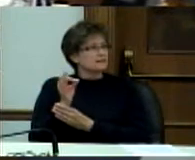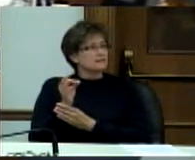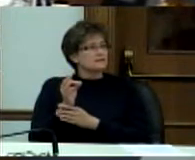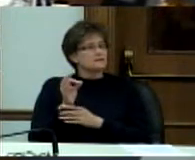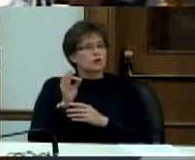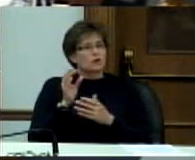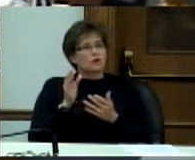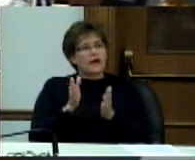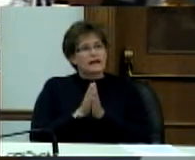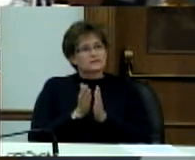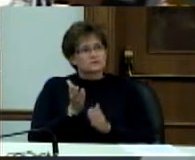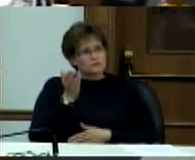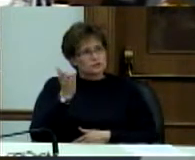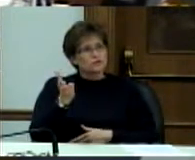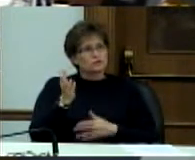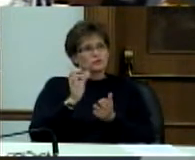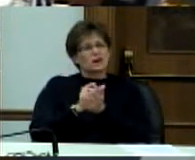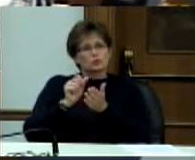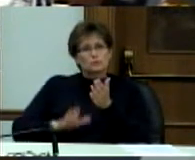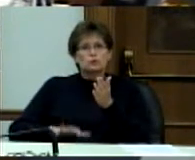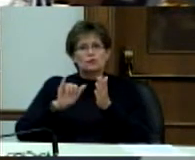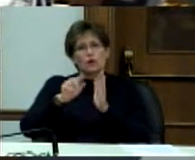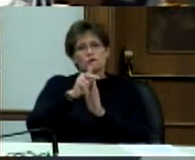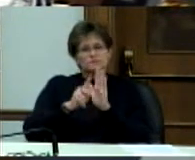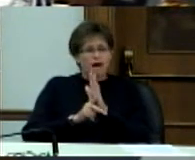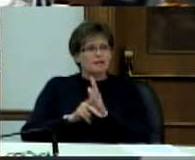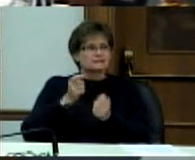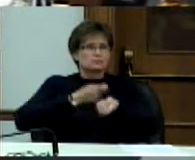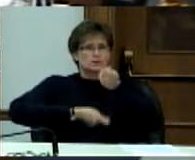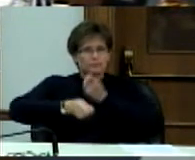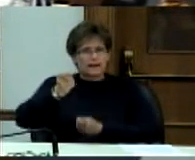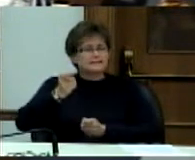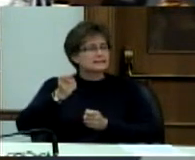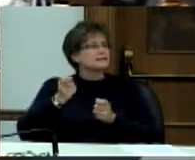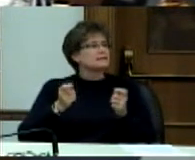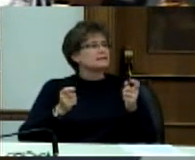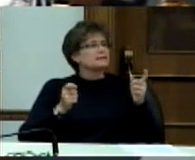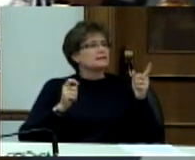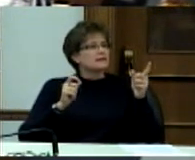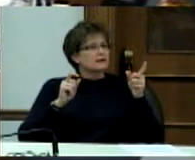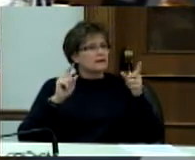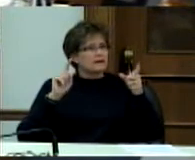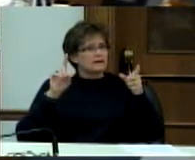I'll entertain a motion to rescind these policies. So